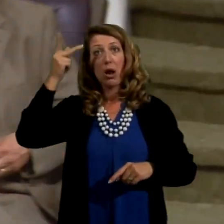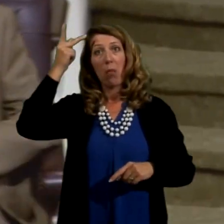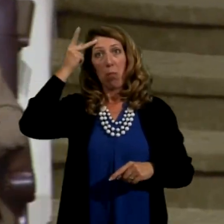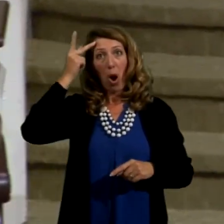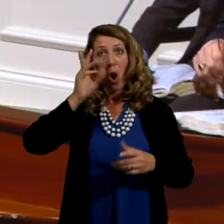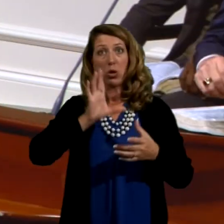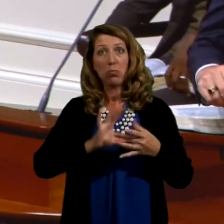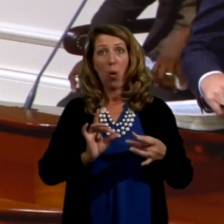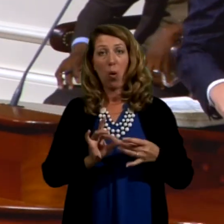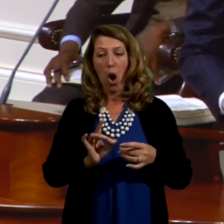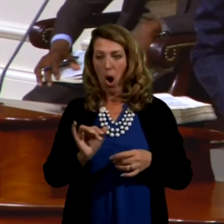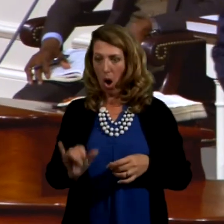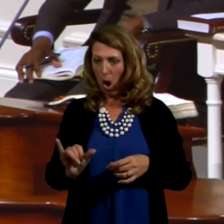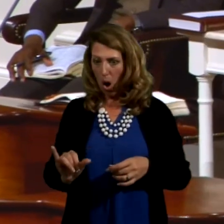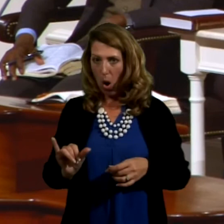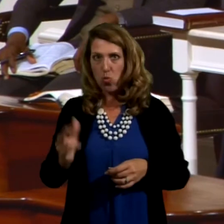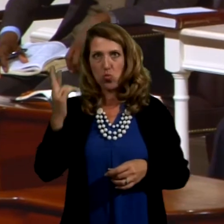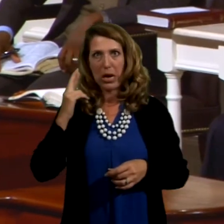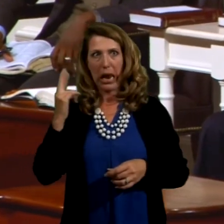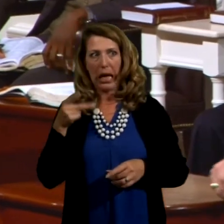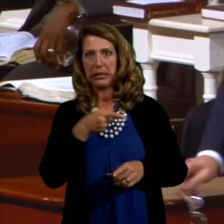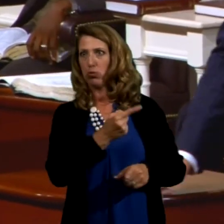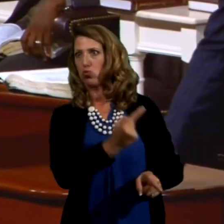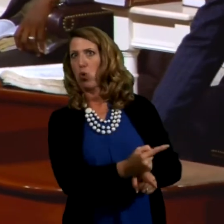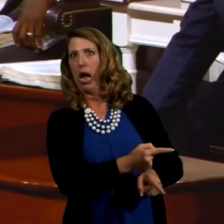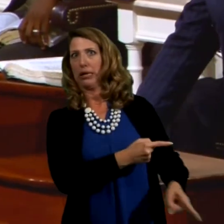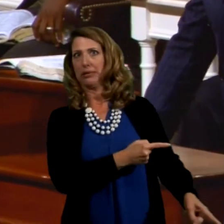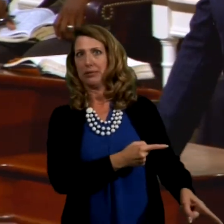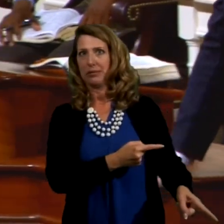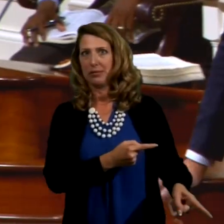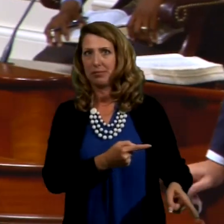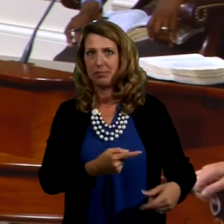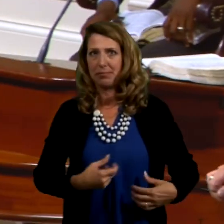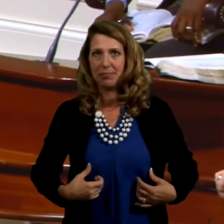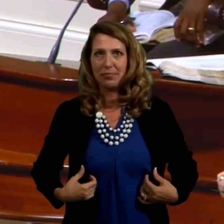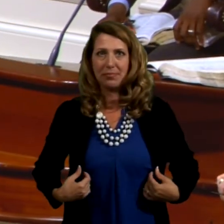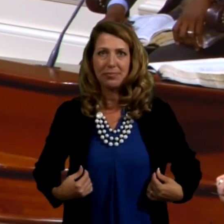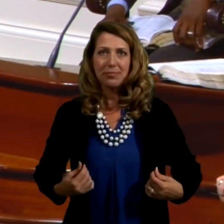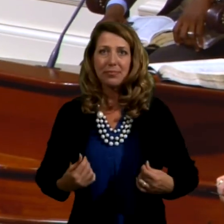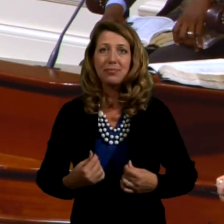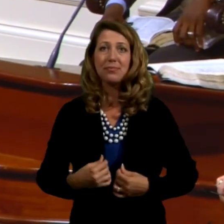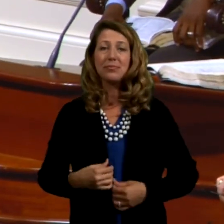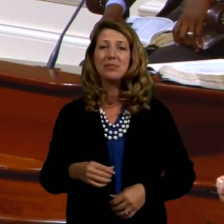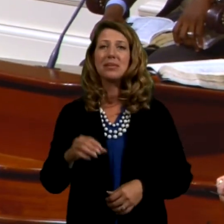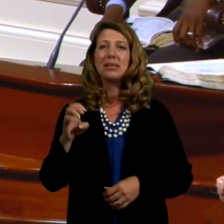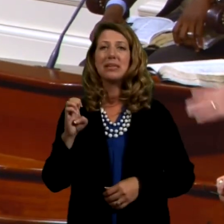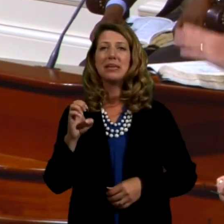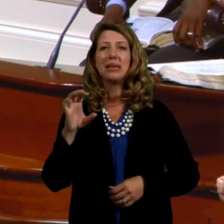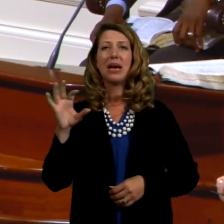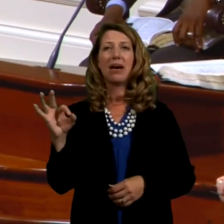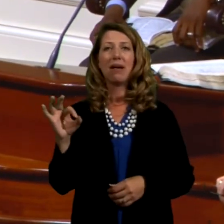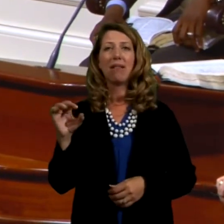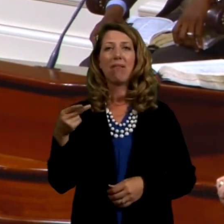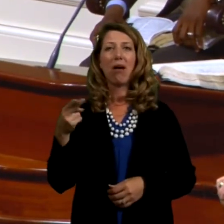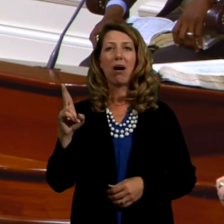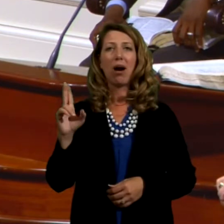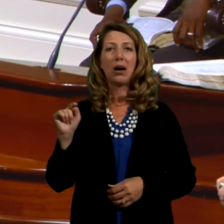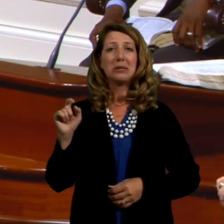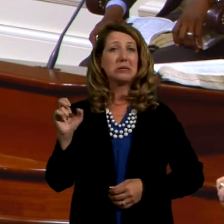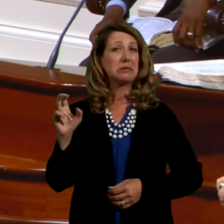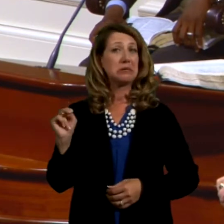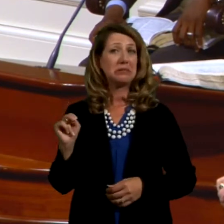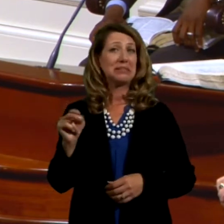listen. Some of you young people have no idea what I just now said there. E.F. Hutton has gone the way of man a long time ago, hadn't